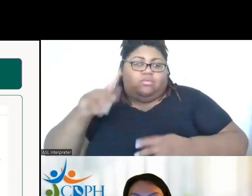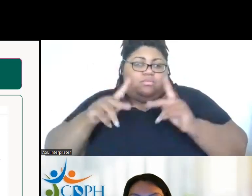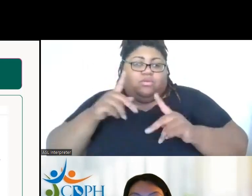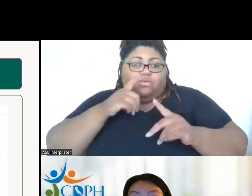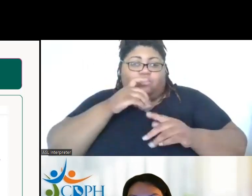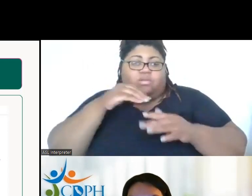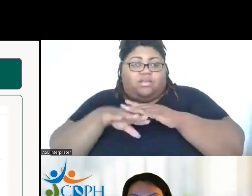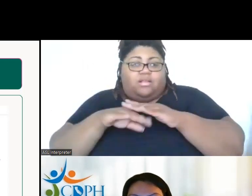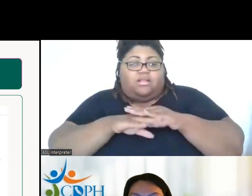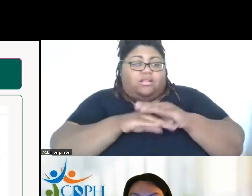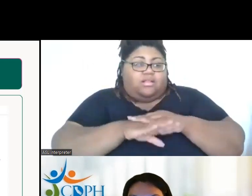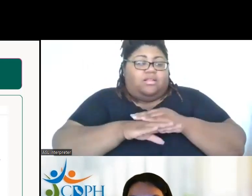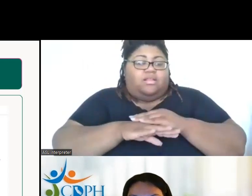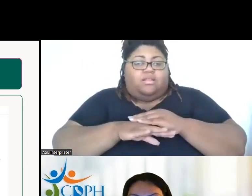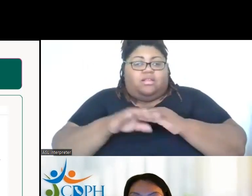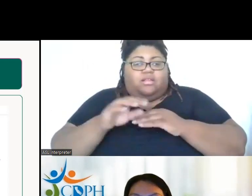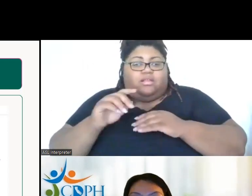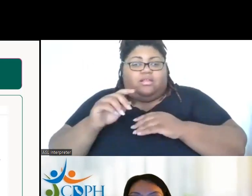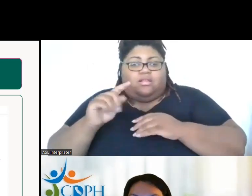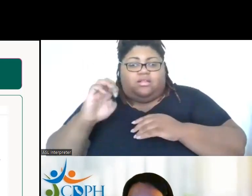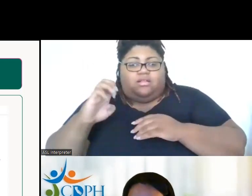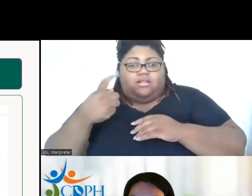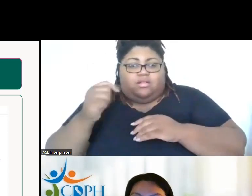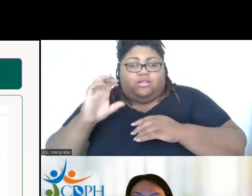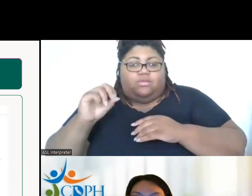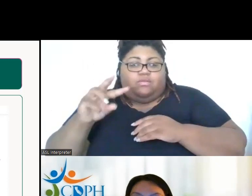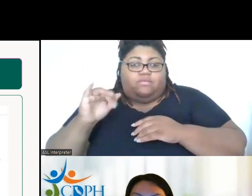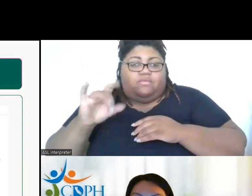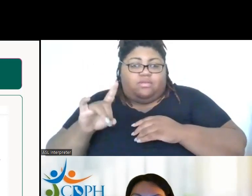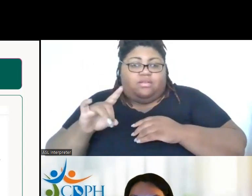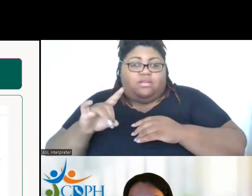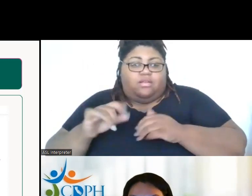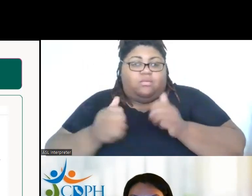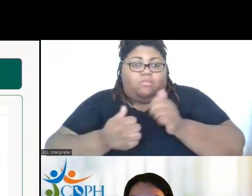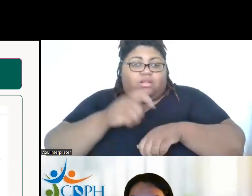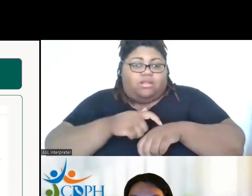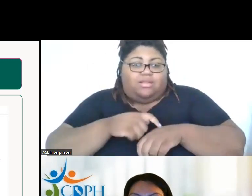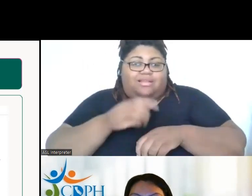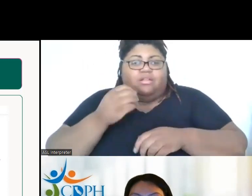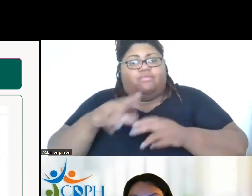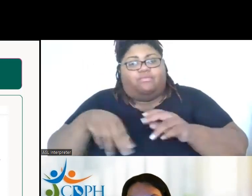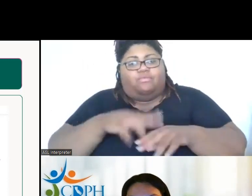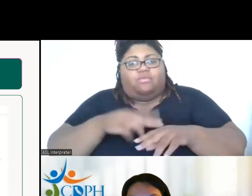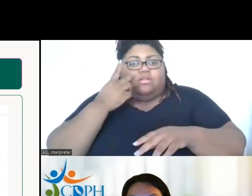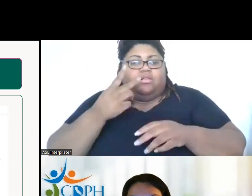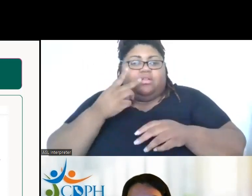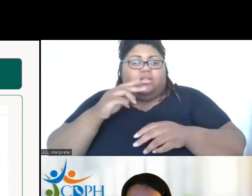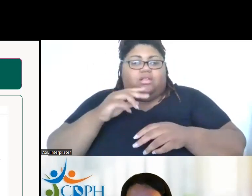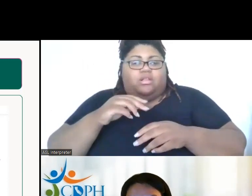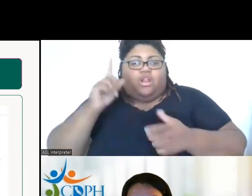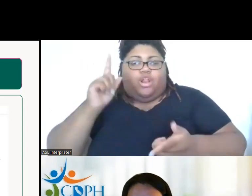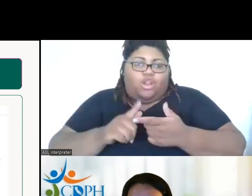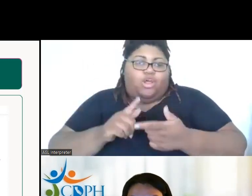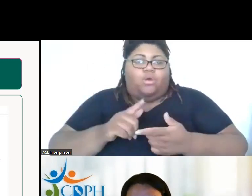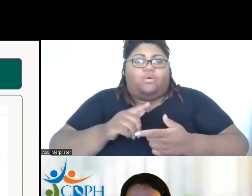accessing Paxlovid most readily. And then, not surprisingly, it's the lowest quartile, lowest income zip codes, and